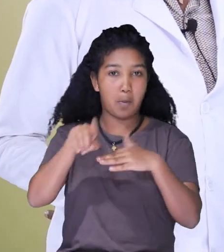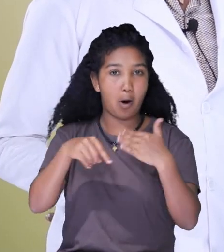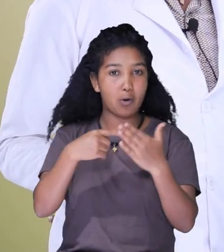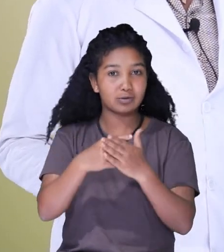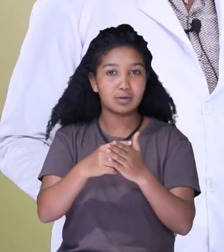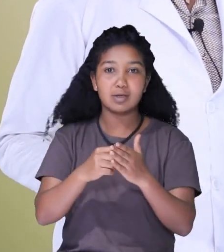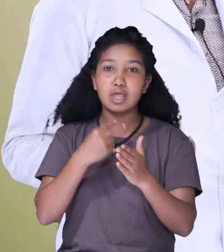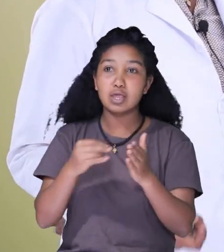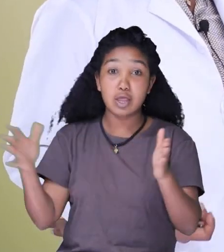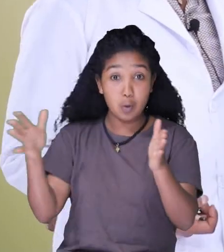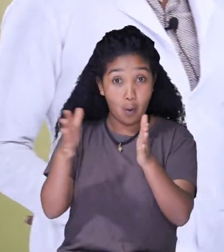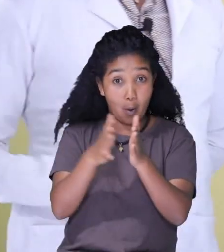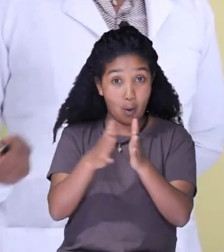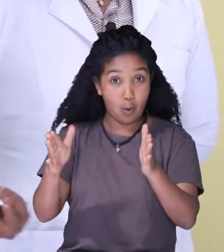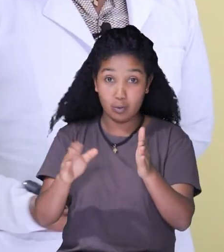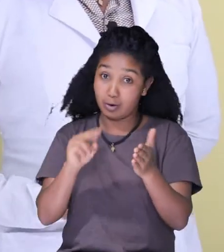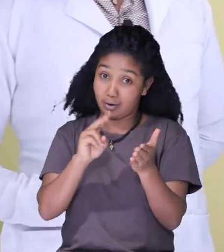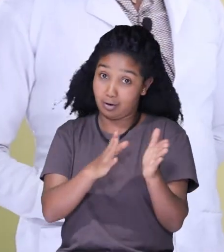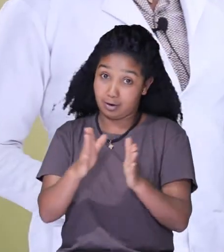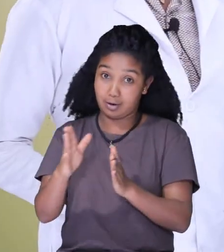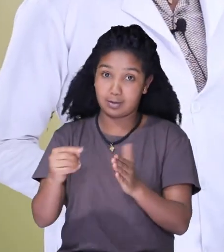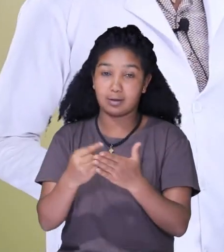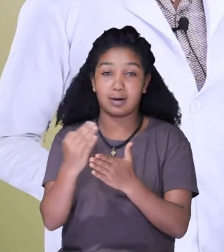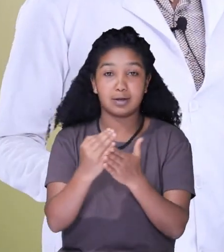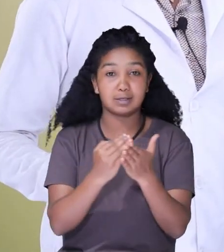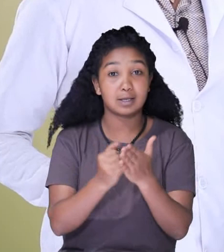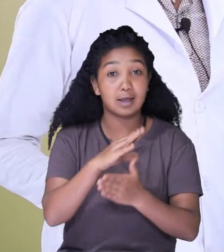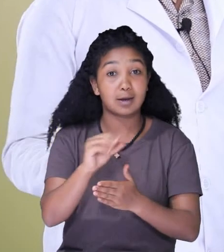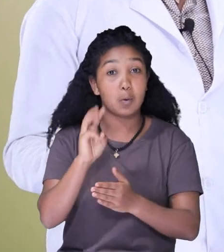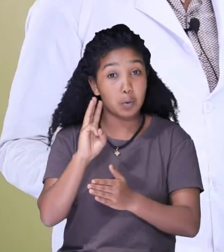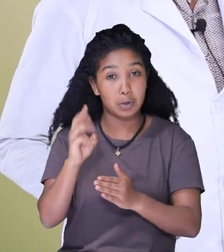echo. Please ready on that lesson